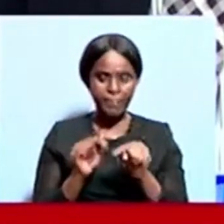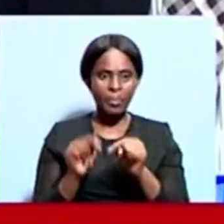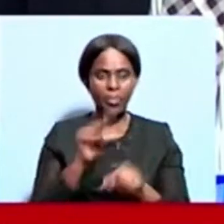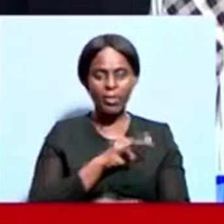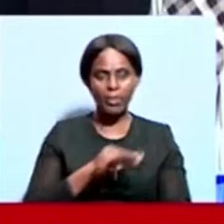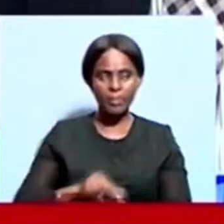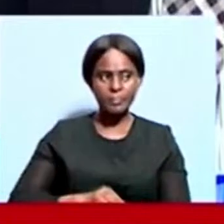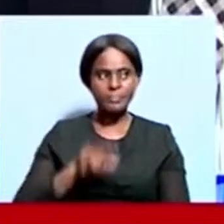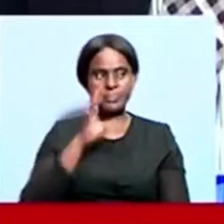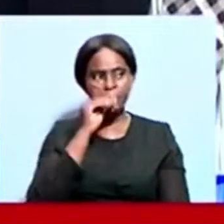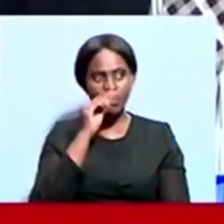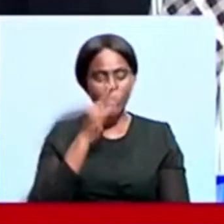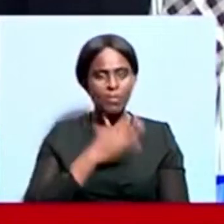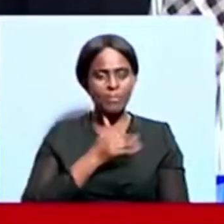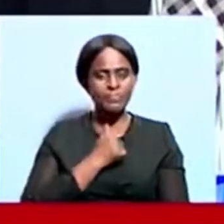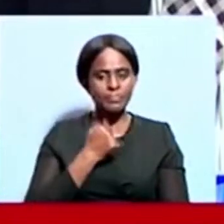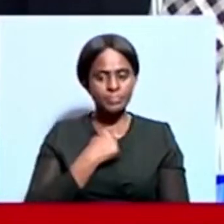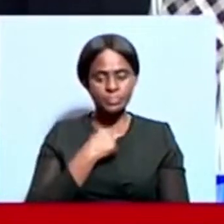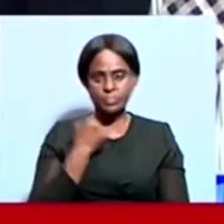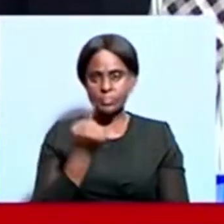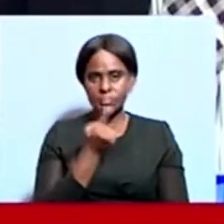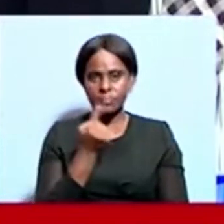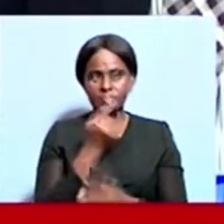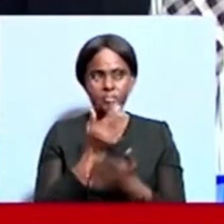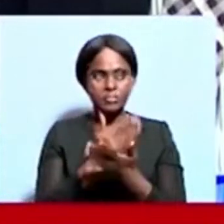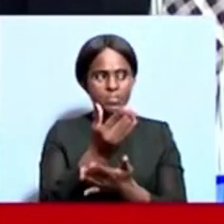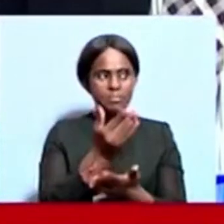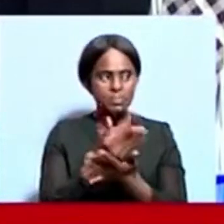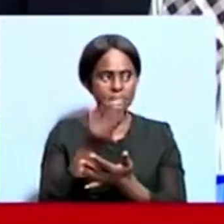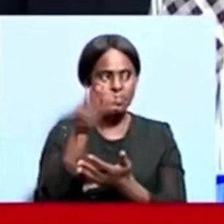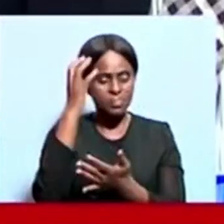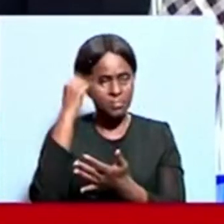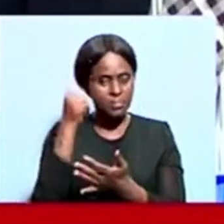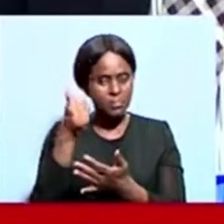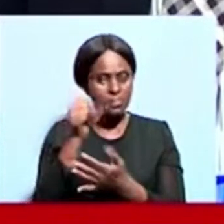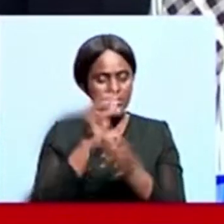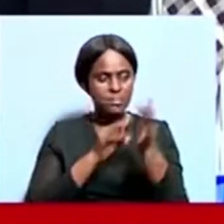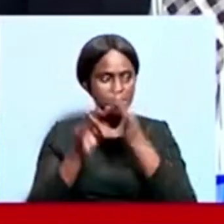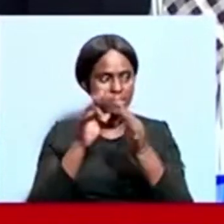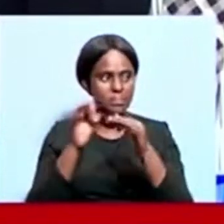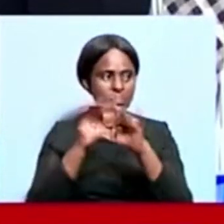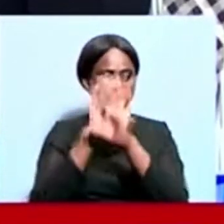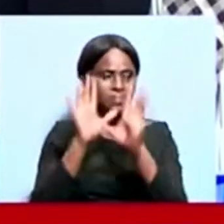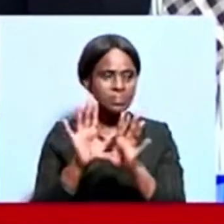member to speak, I would like the procurement officer to just clarify.